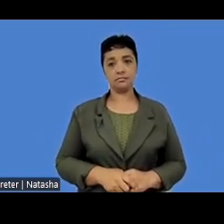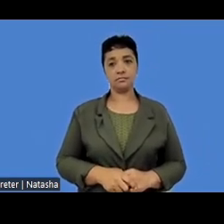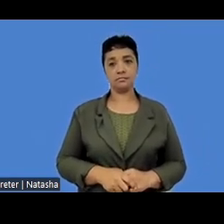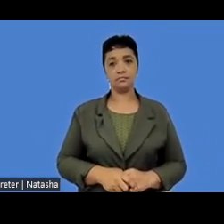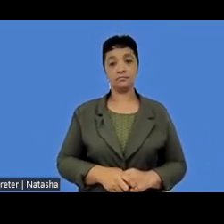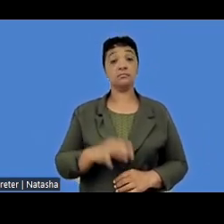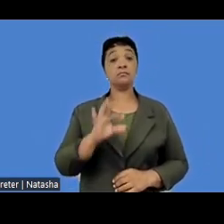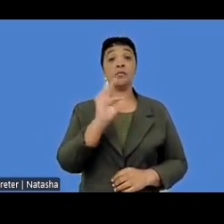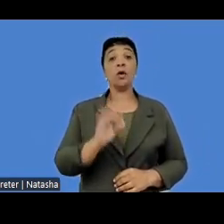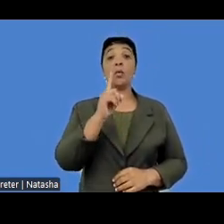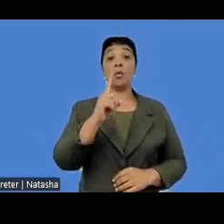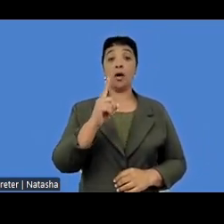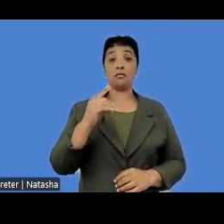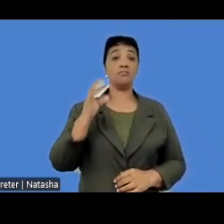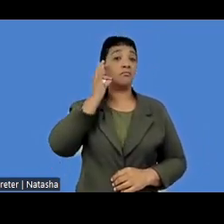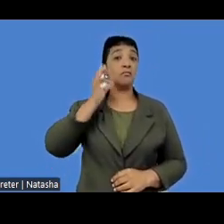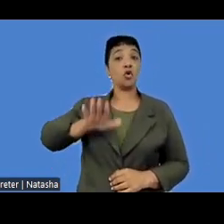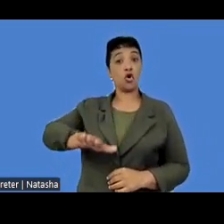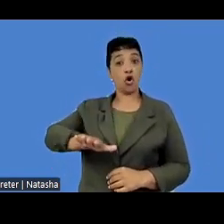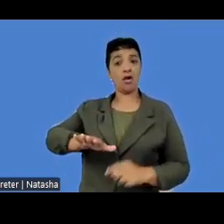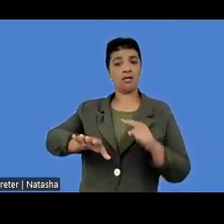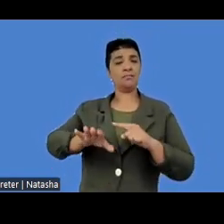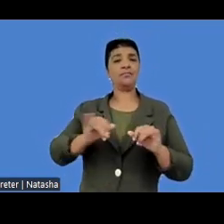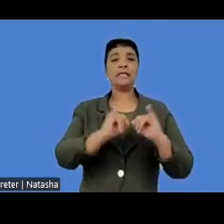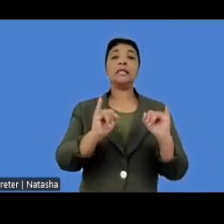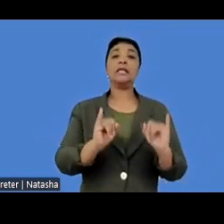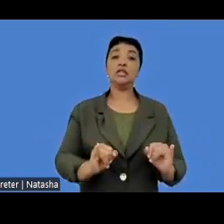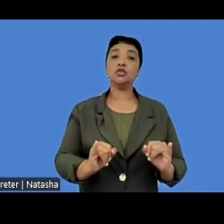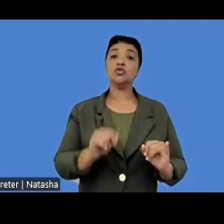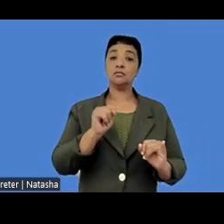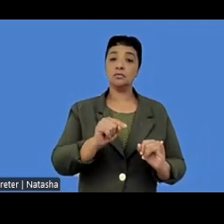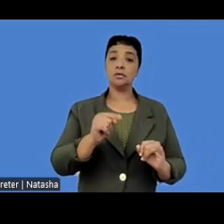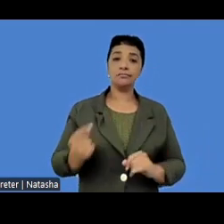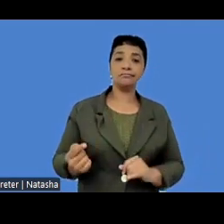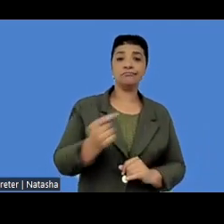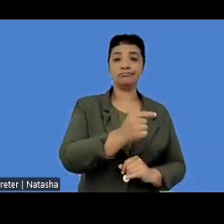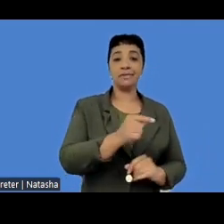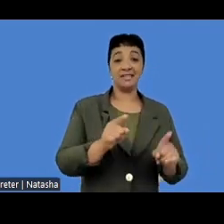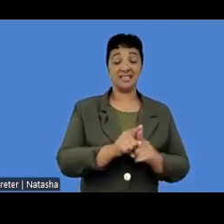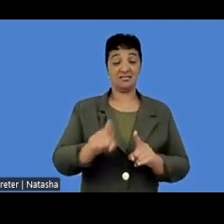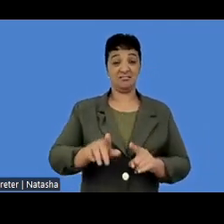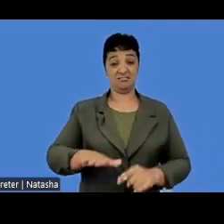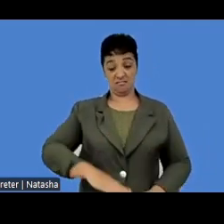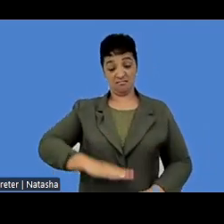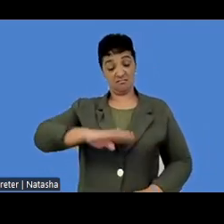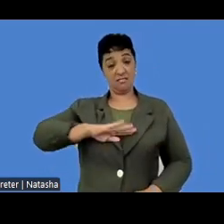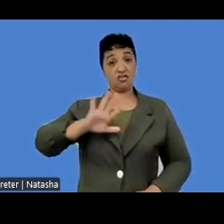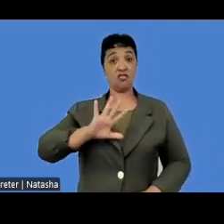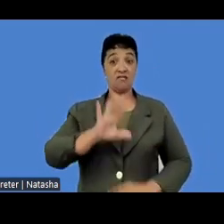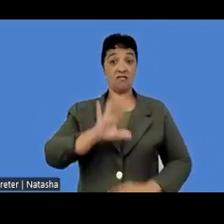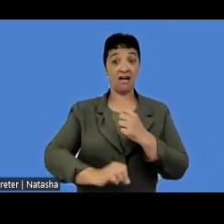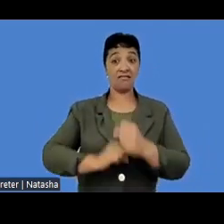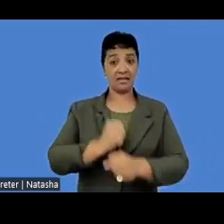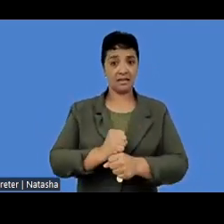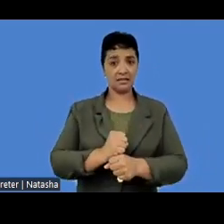boarding institution, she was under 5 years old, and her mother went to the territory